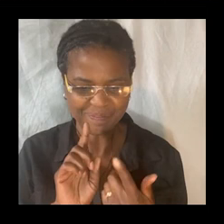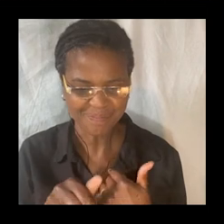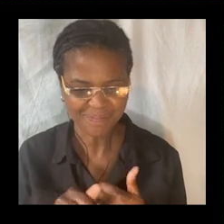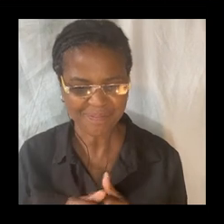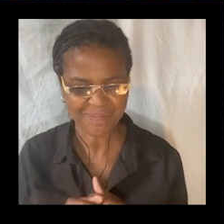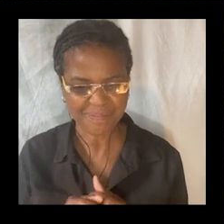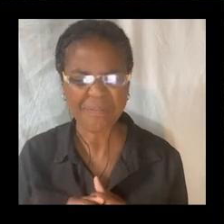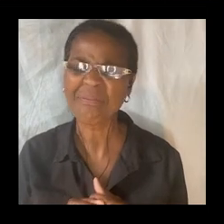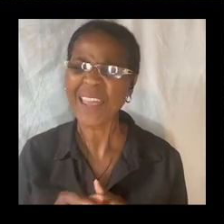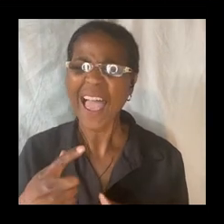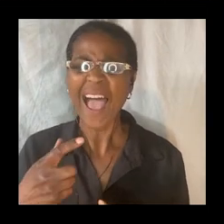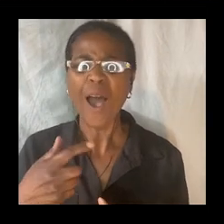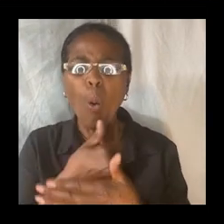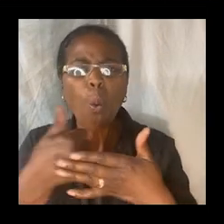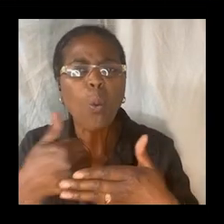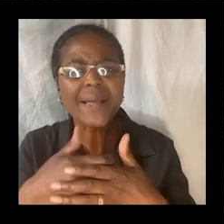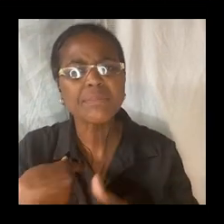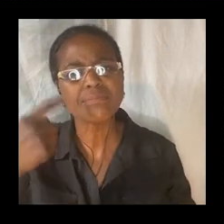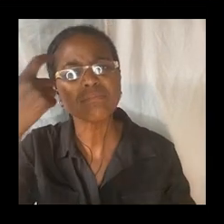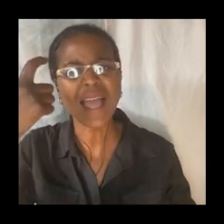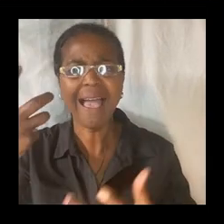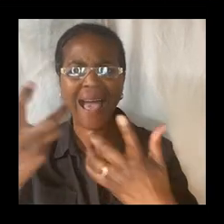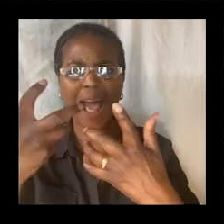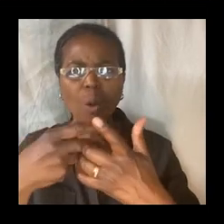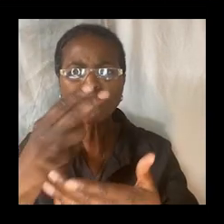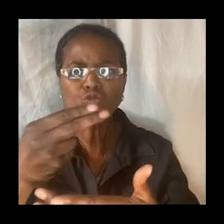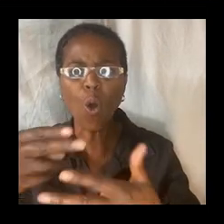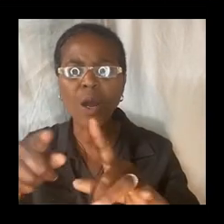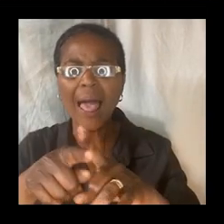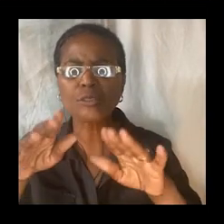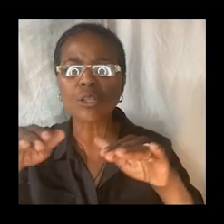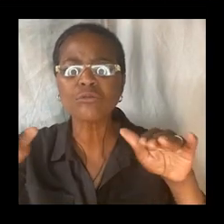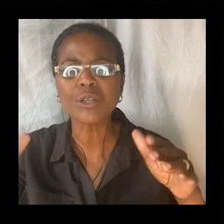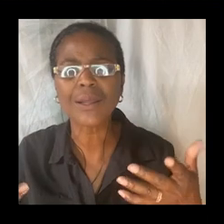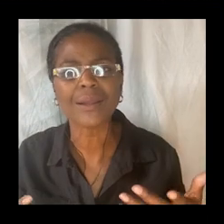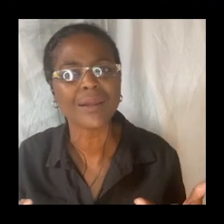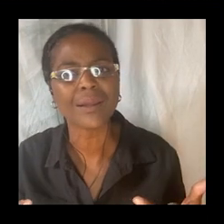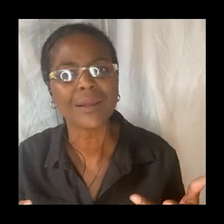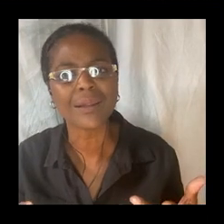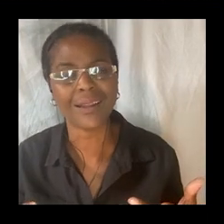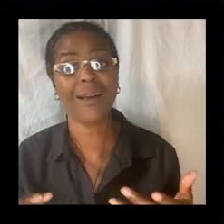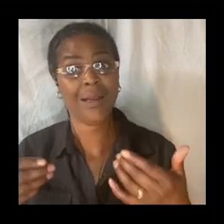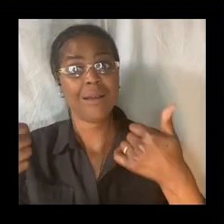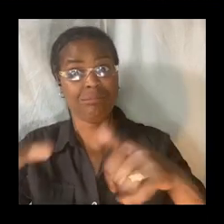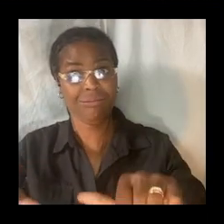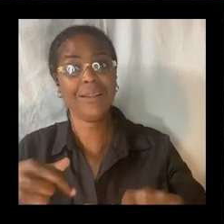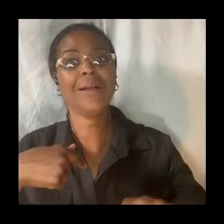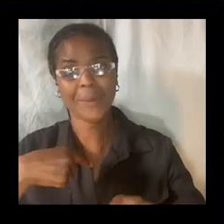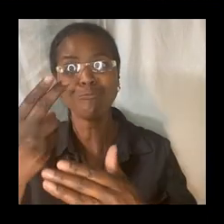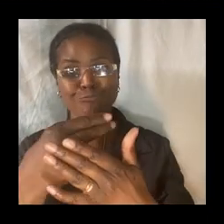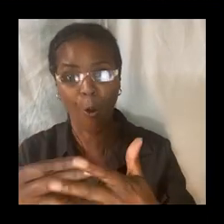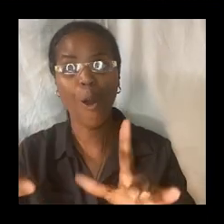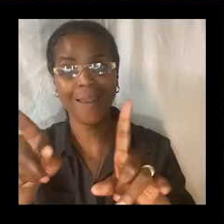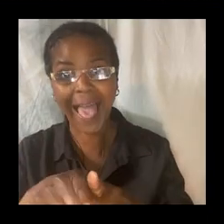One, really lovely to be able to be playful and to think, you know, I'm always trying to think how to draw like a child anyway. It's a way in. So it's like a really